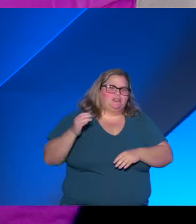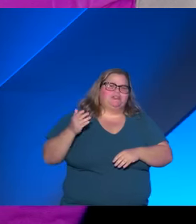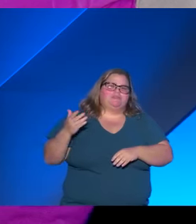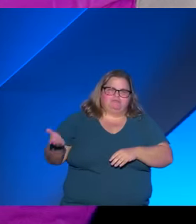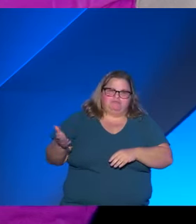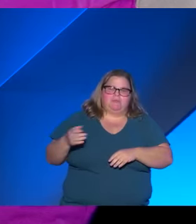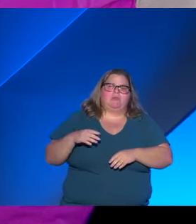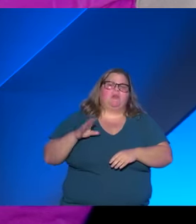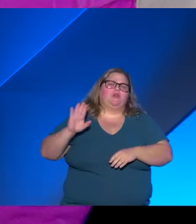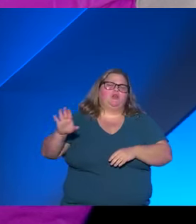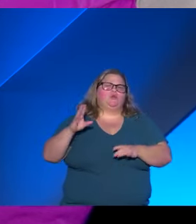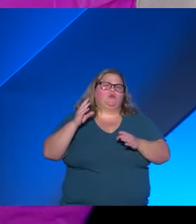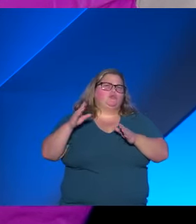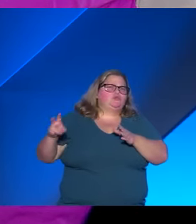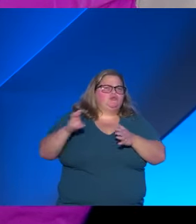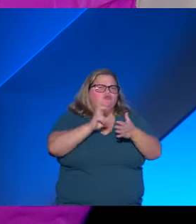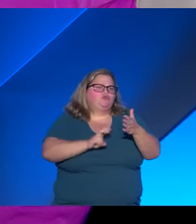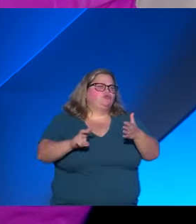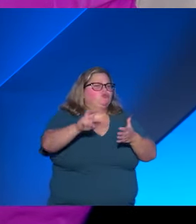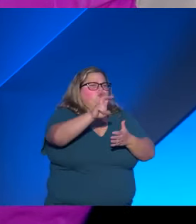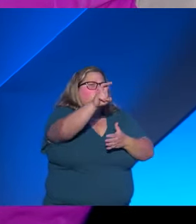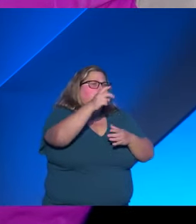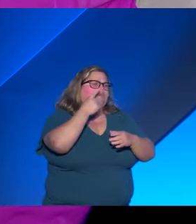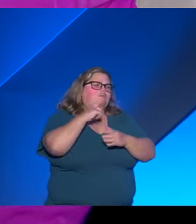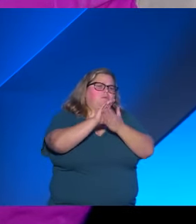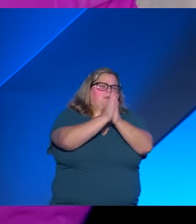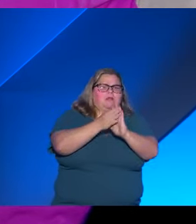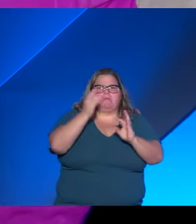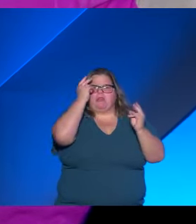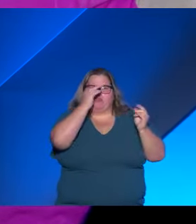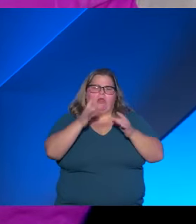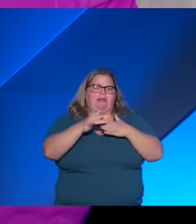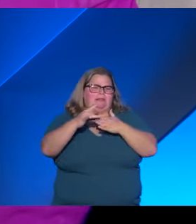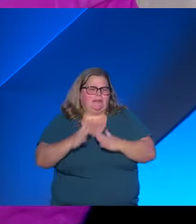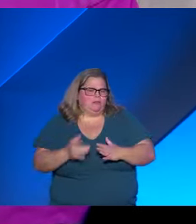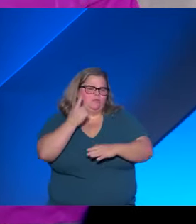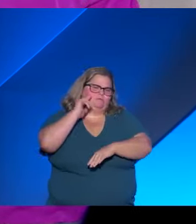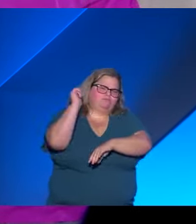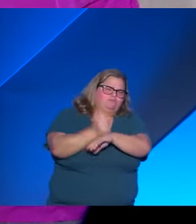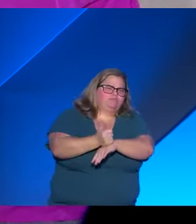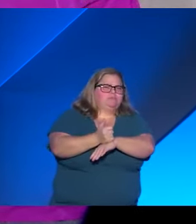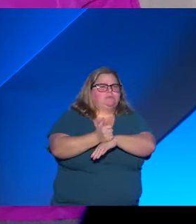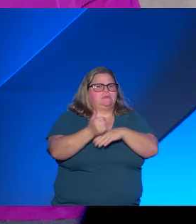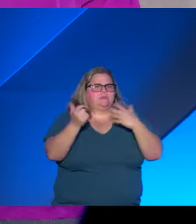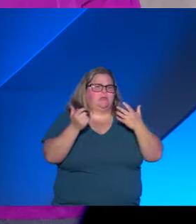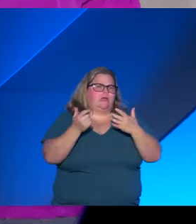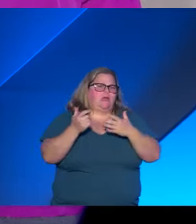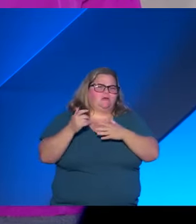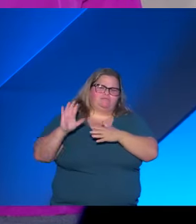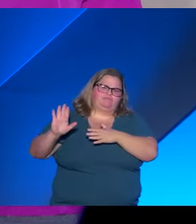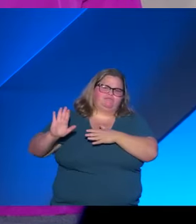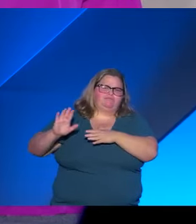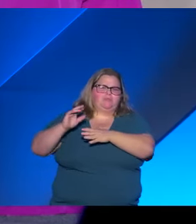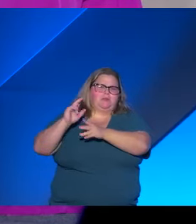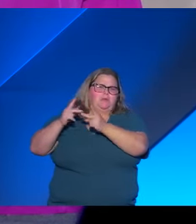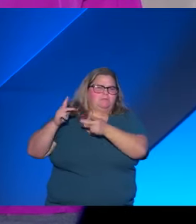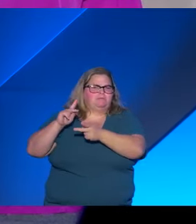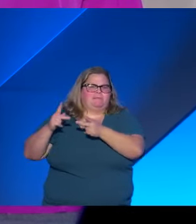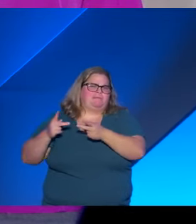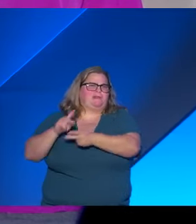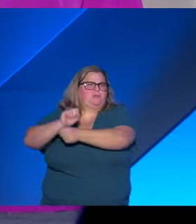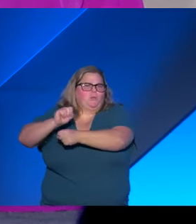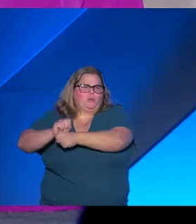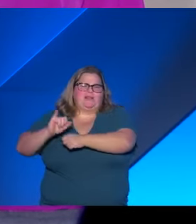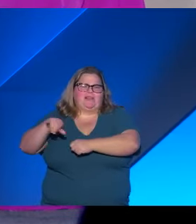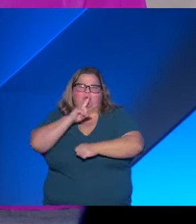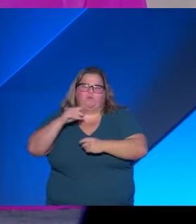to becoming a thought leader in promoting psychological safety at work and coaching leaders to thrive is so, so inspiring to me.